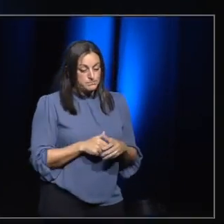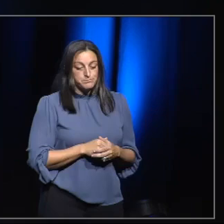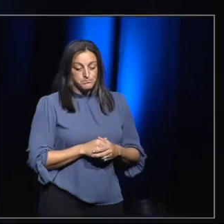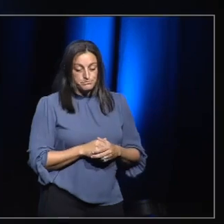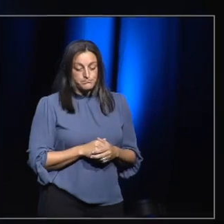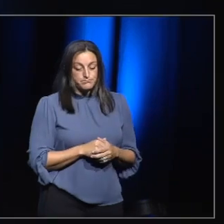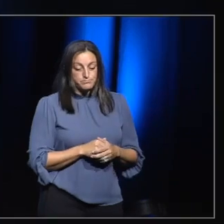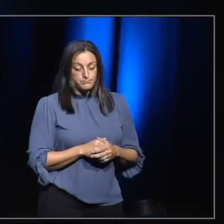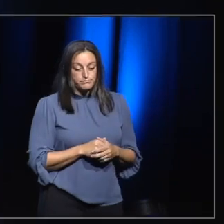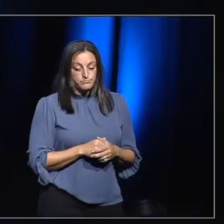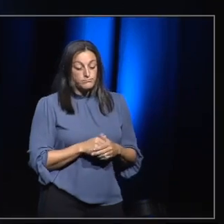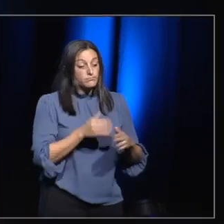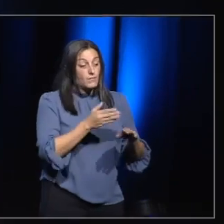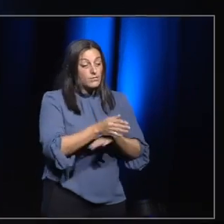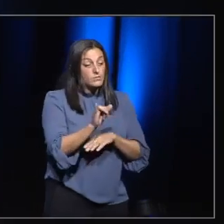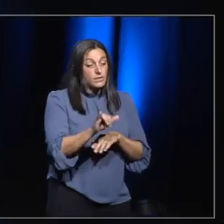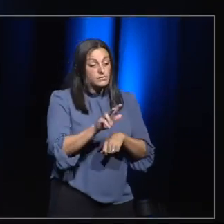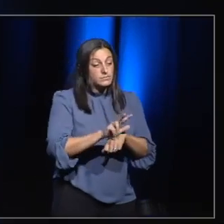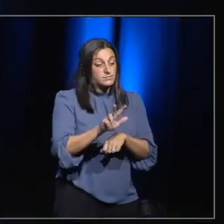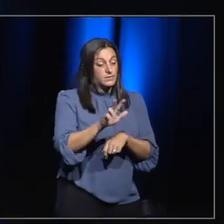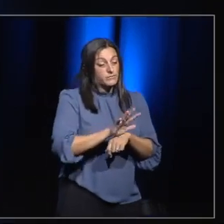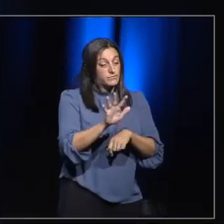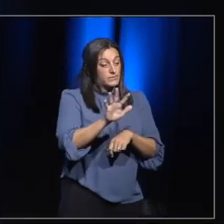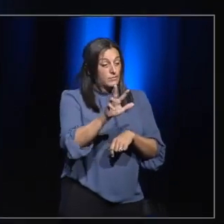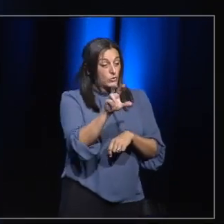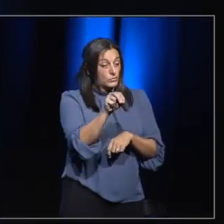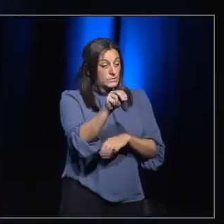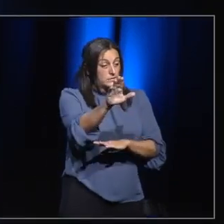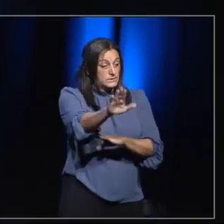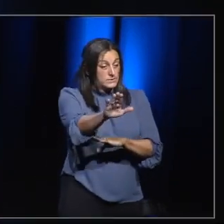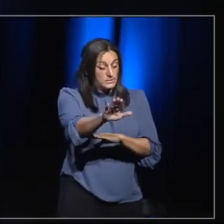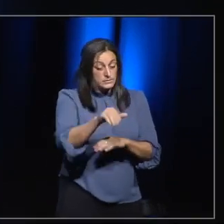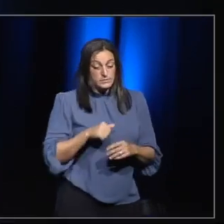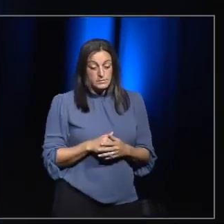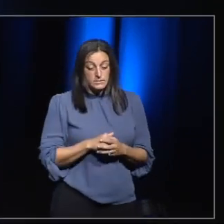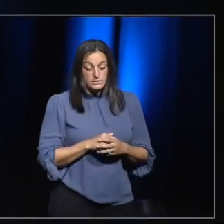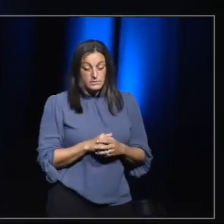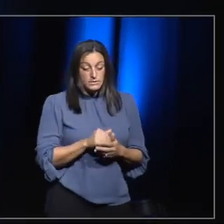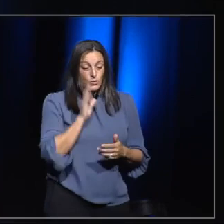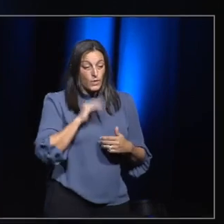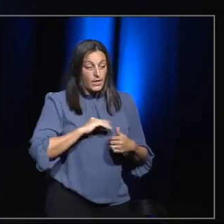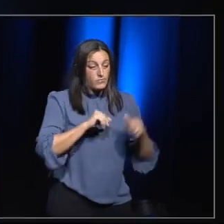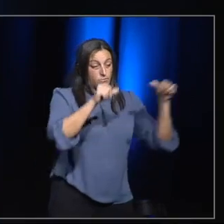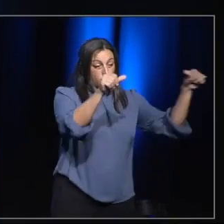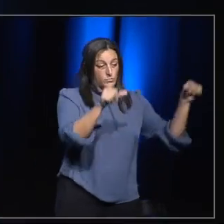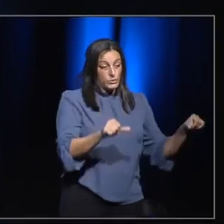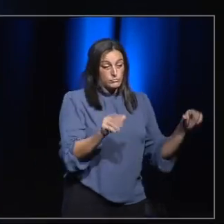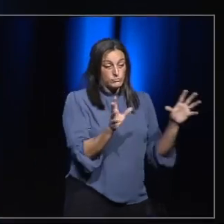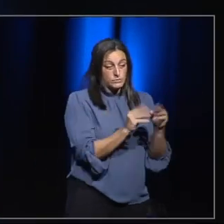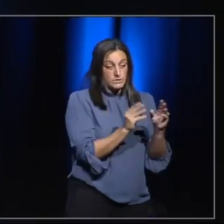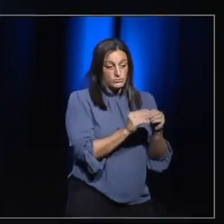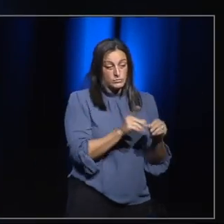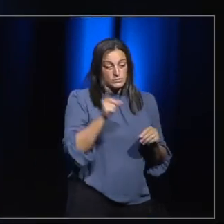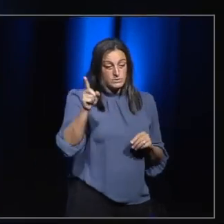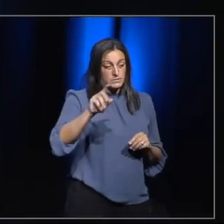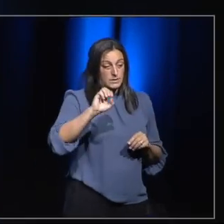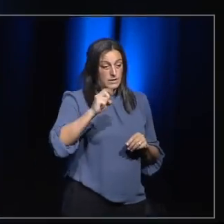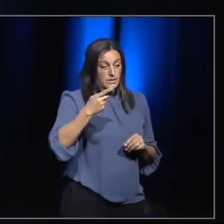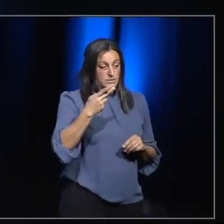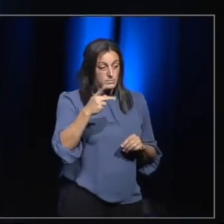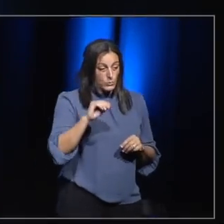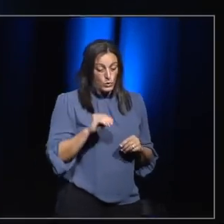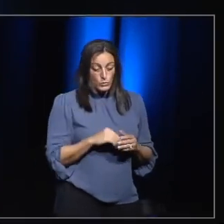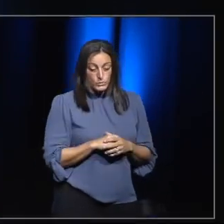Later, at 5:30 this afternoon, we'll have the first poster sessions in the exhibit and poster hall,